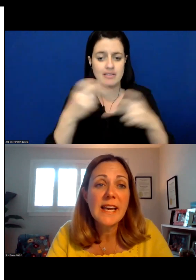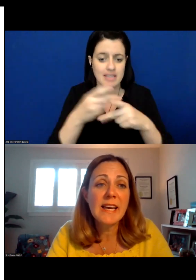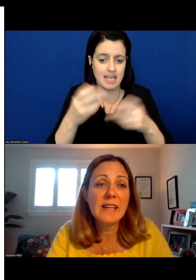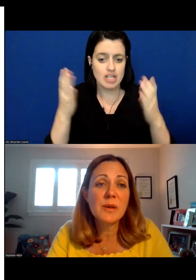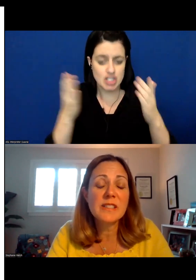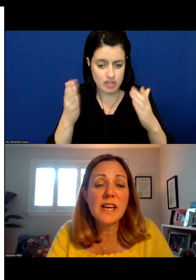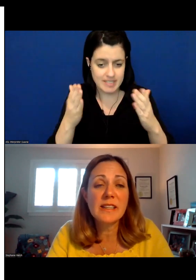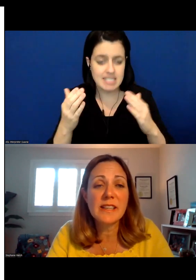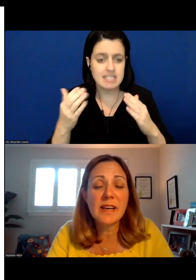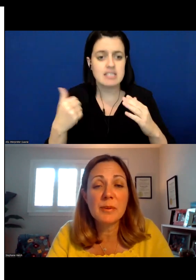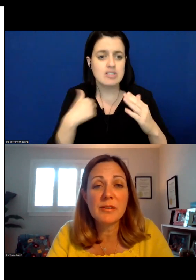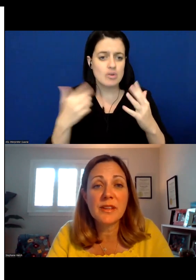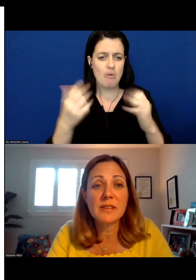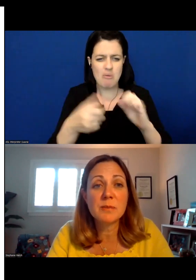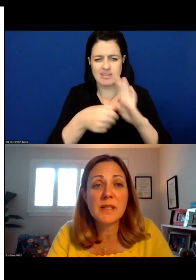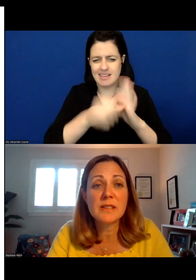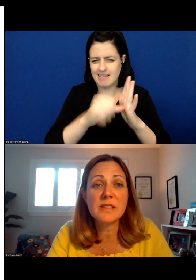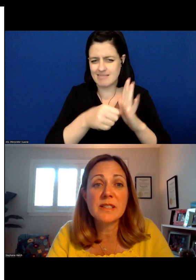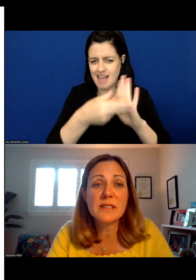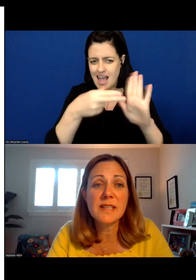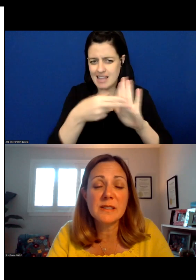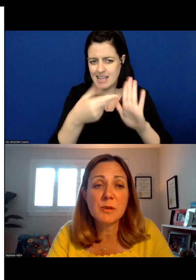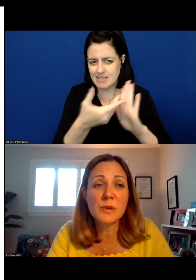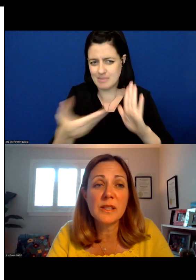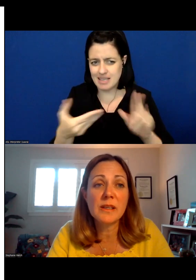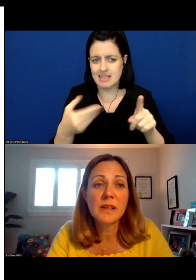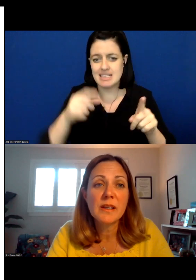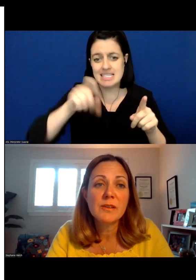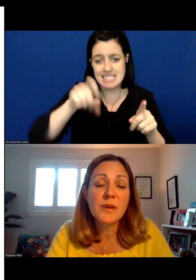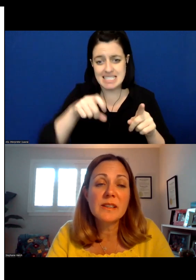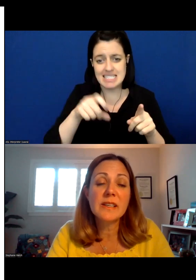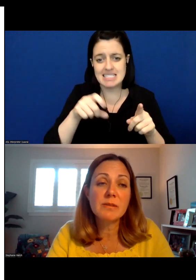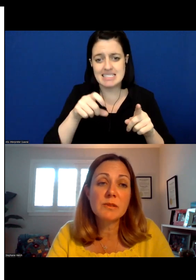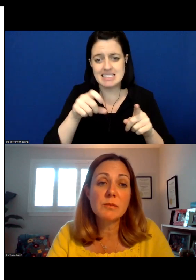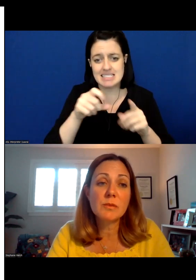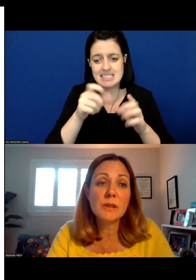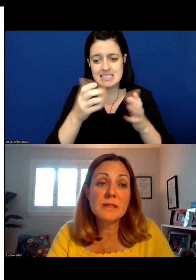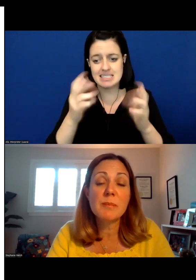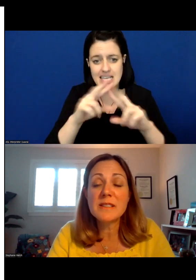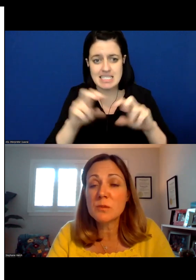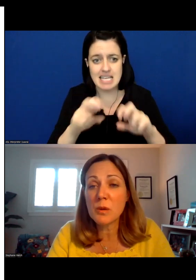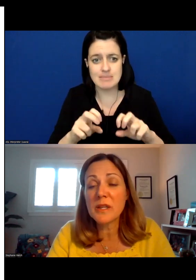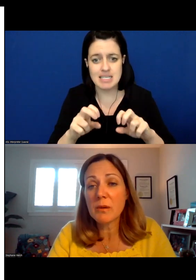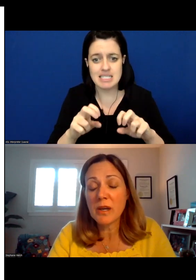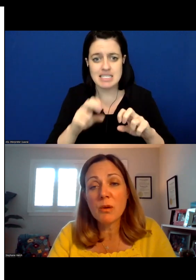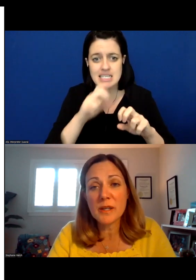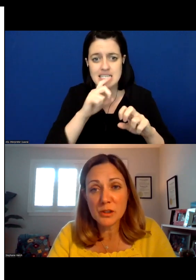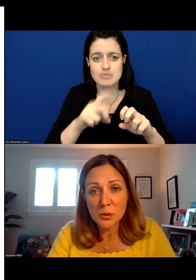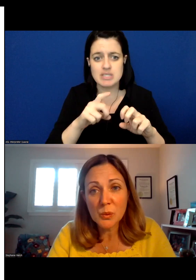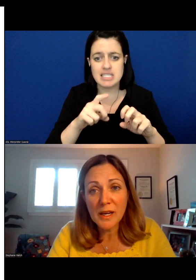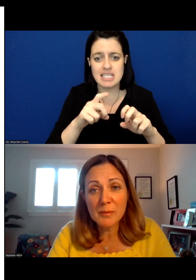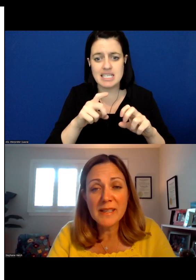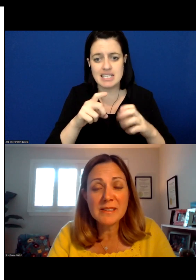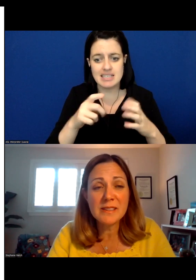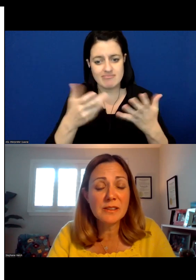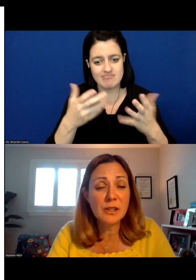Services. And I wanted to highlight a couple of things because the needs assessment really, frankly, cemented what we already